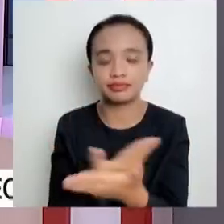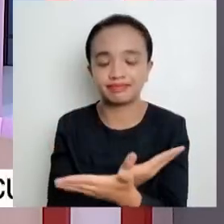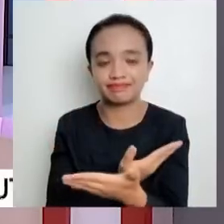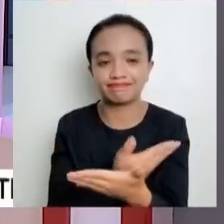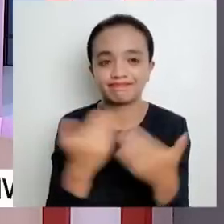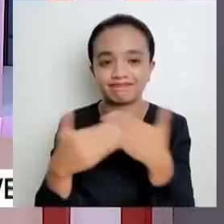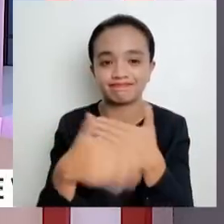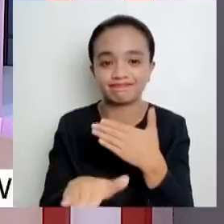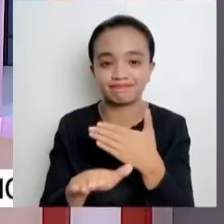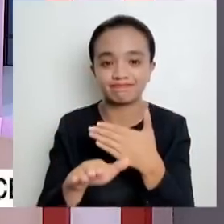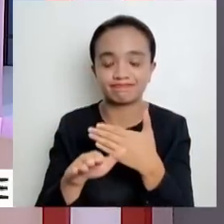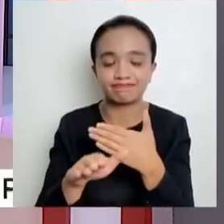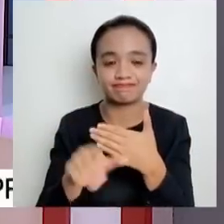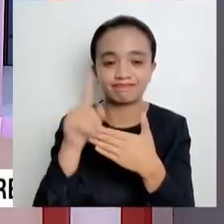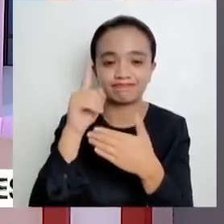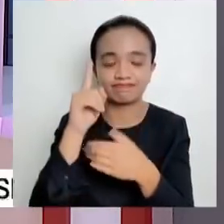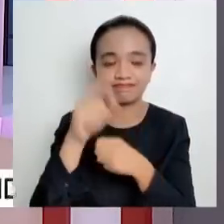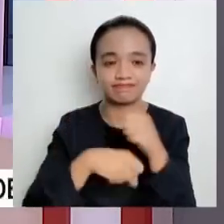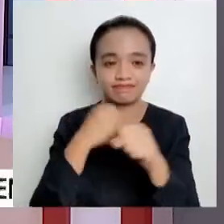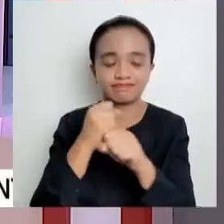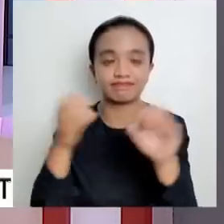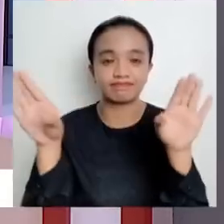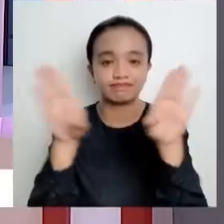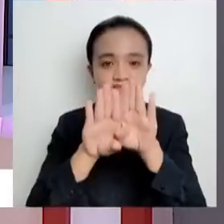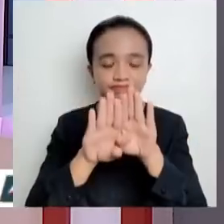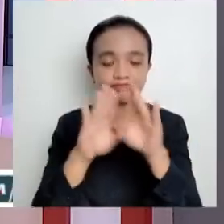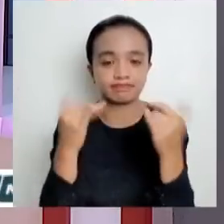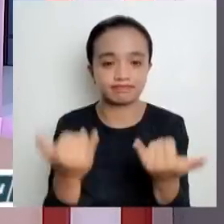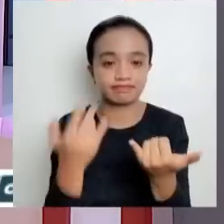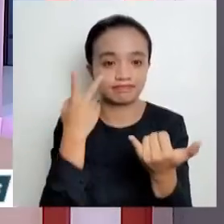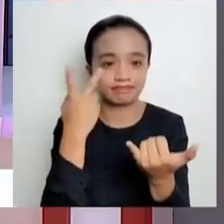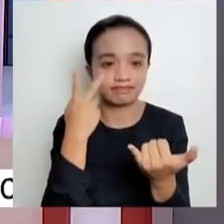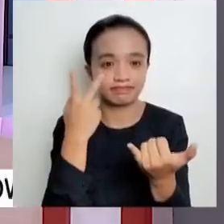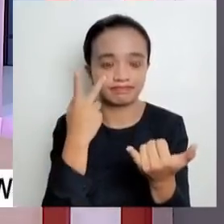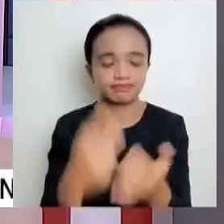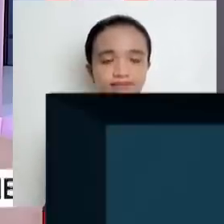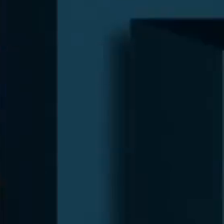it was closed down. Jackie Pascual gives us a peek in this report.